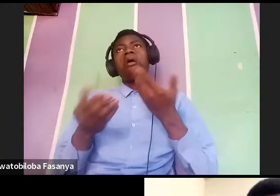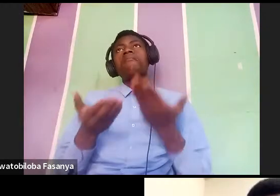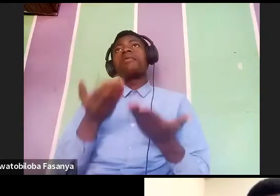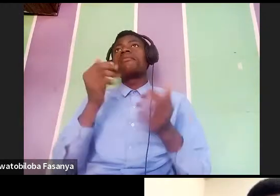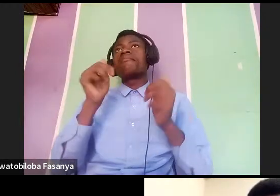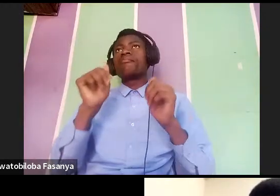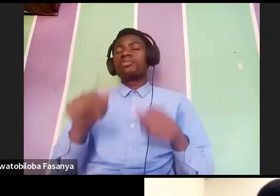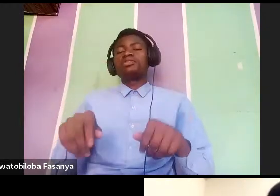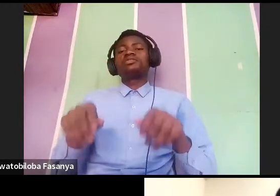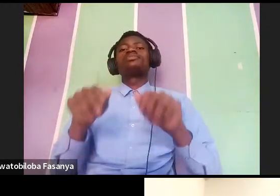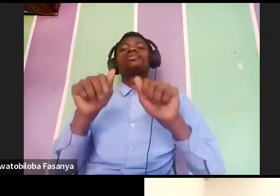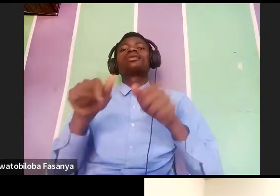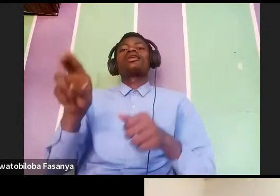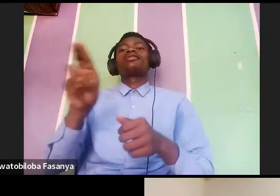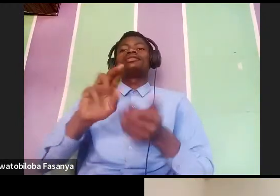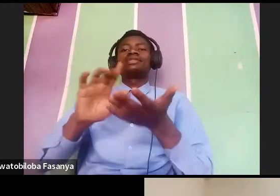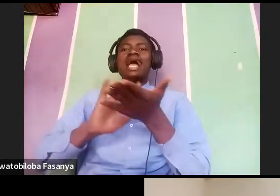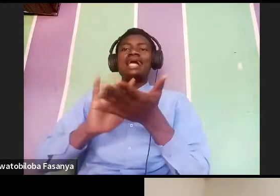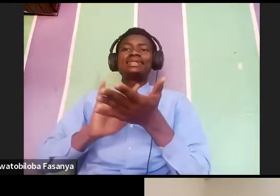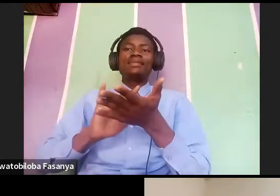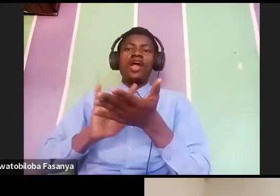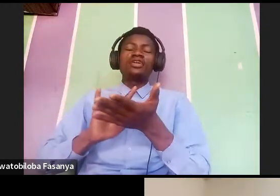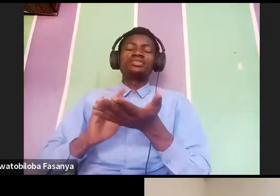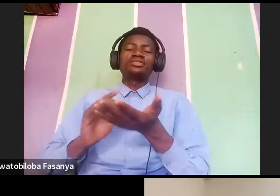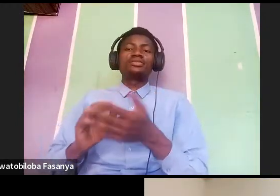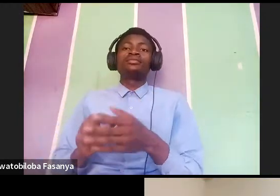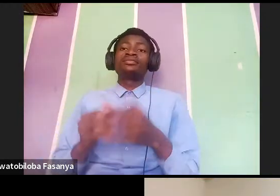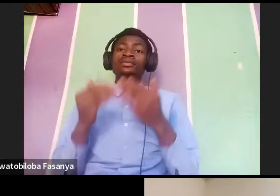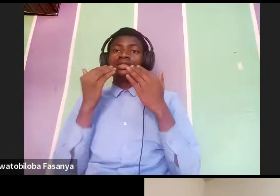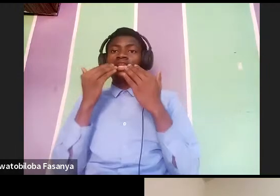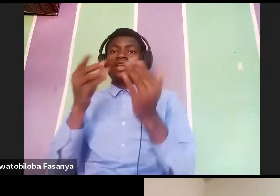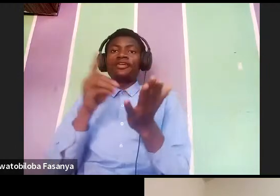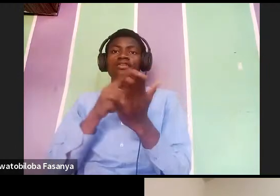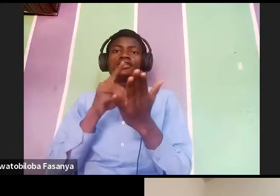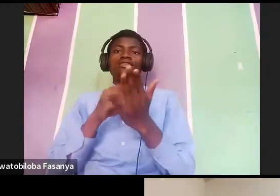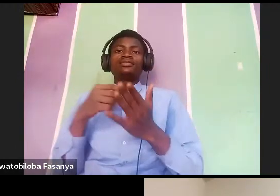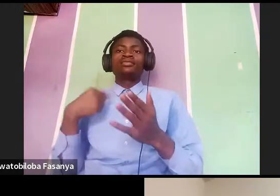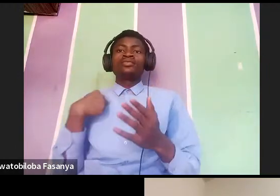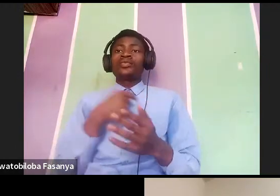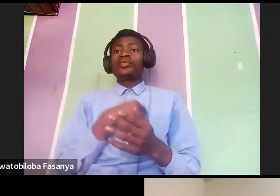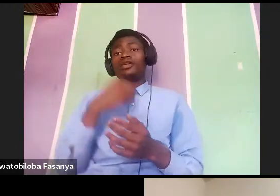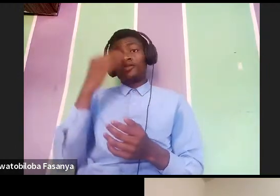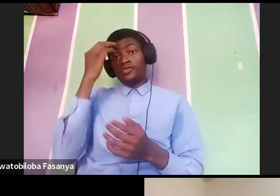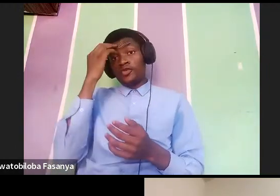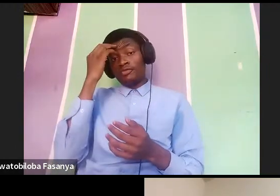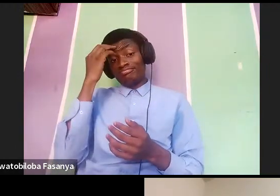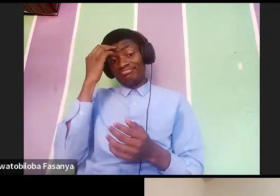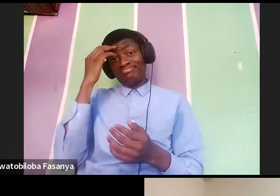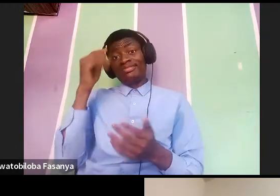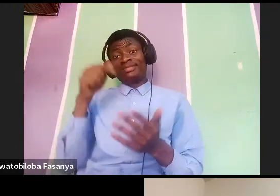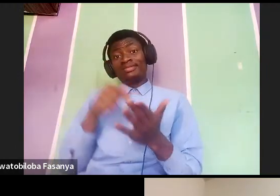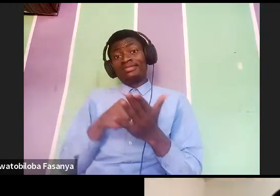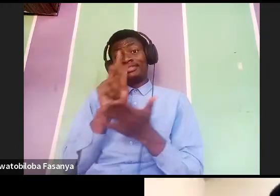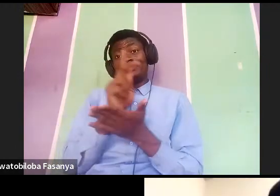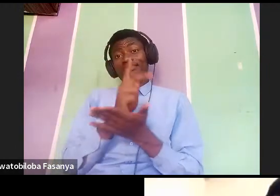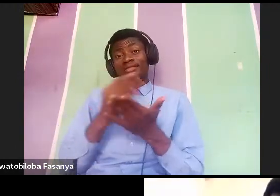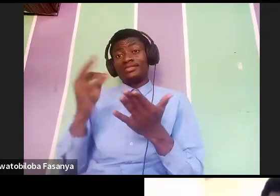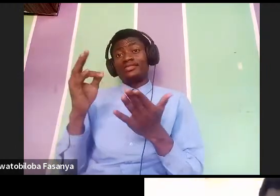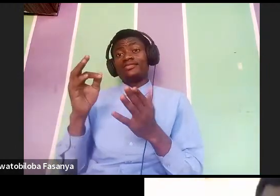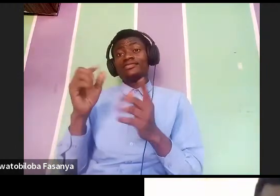Okay, thank you, Dr. Ndiomu. Of course, we know that in this part of the world, a lot of parents, they